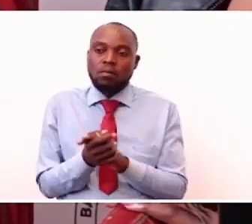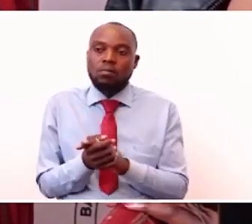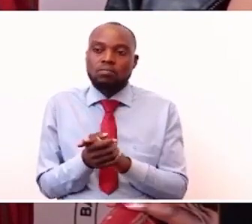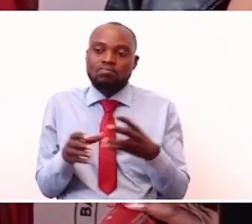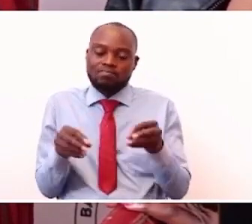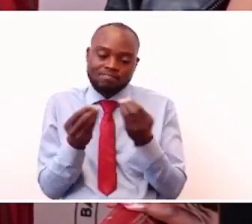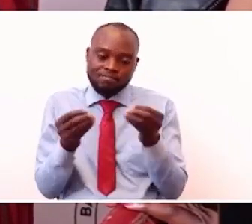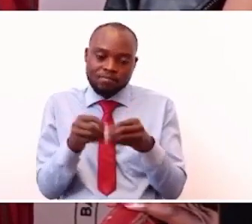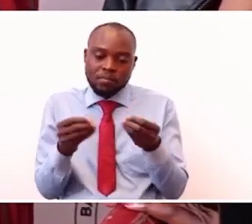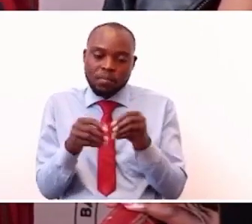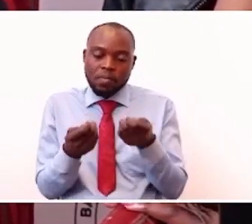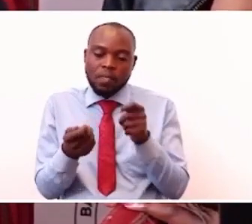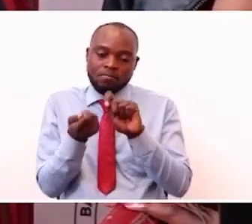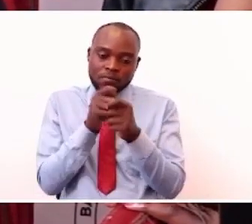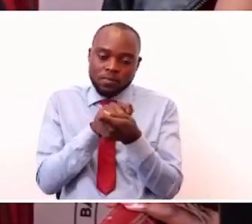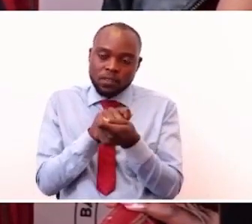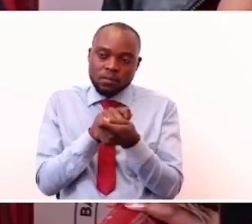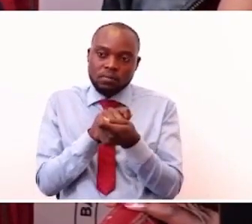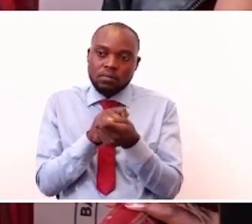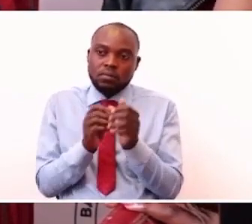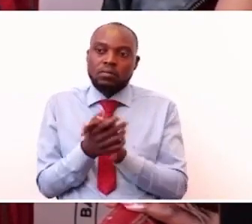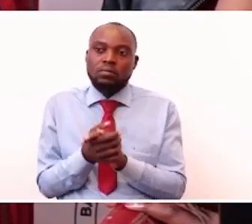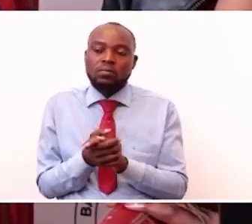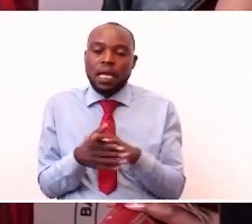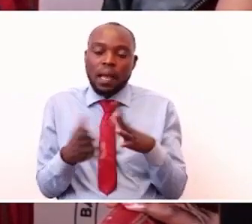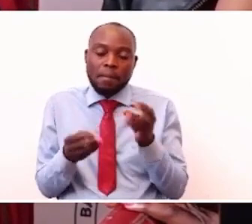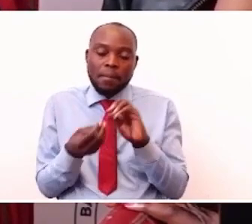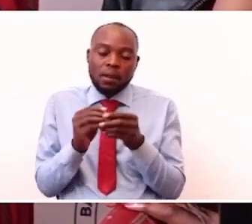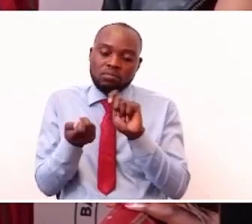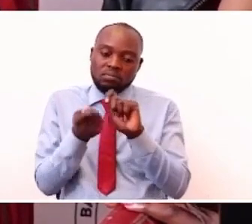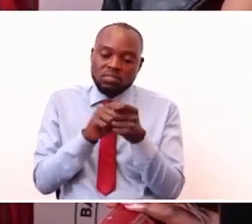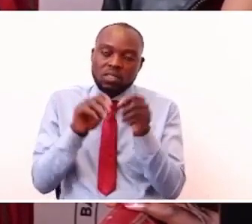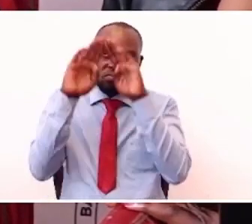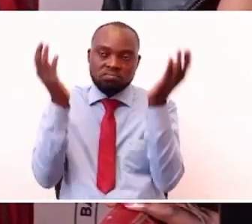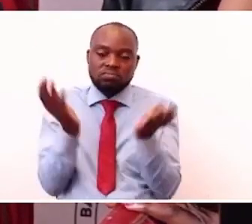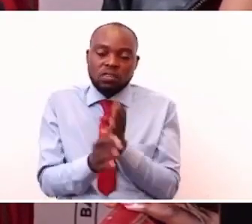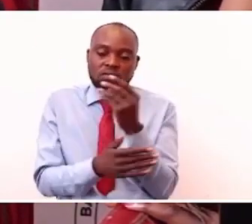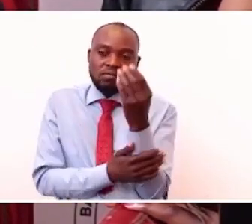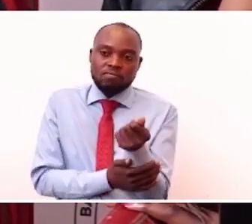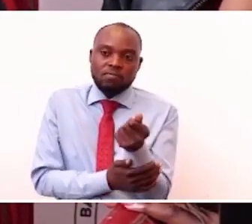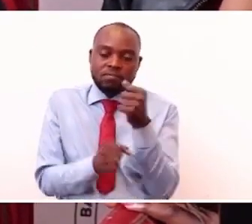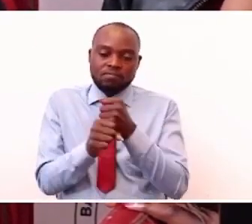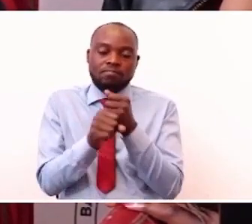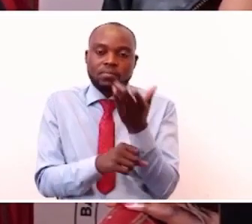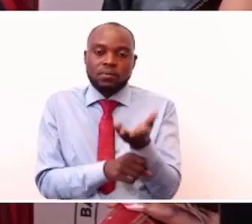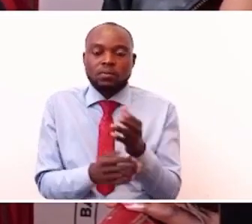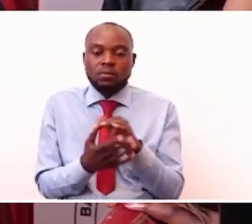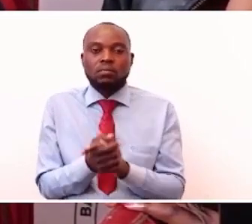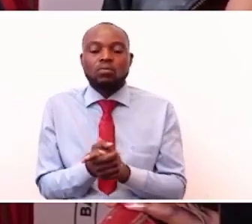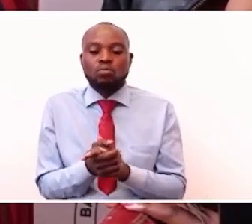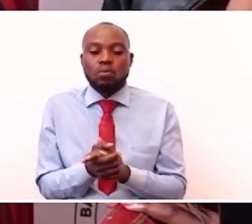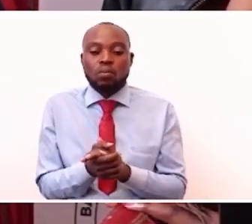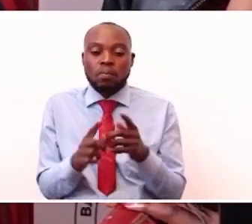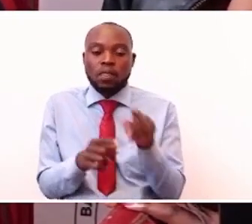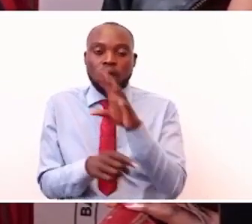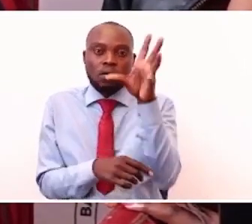the reforms or dismantling or reforming the global financial architecture and the African